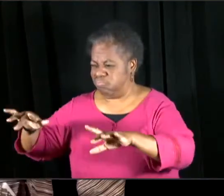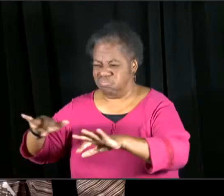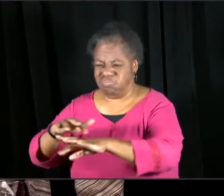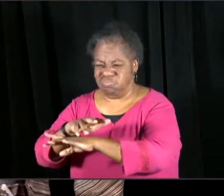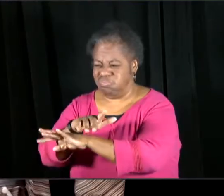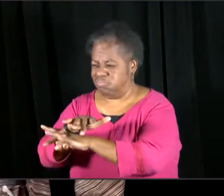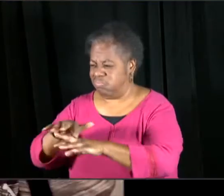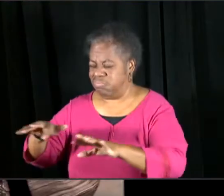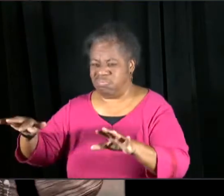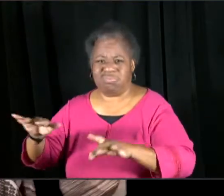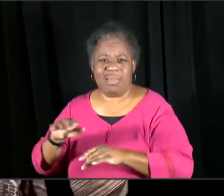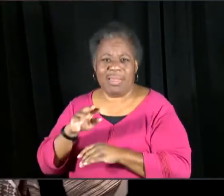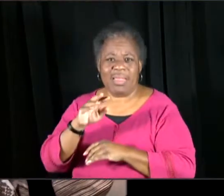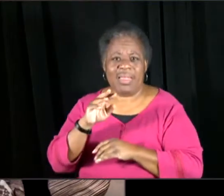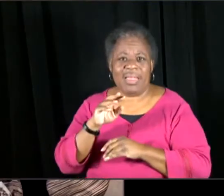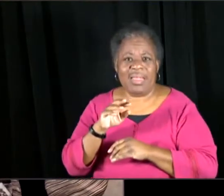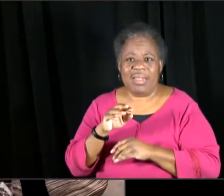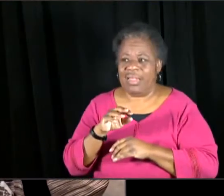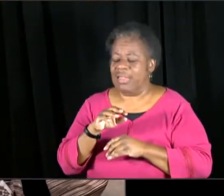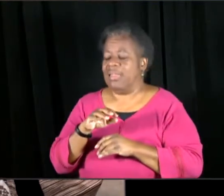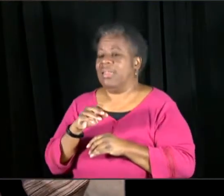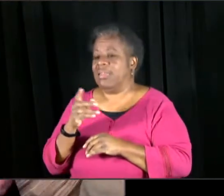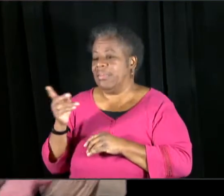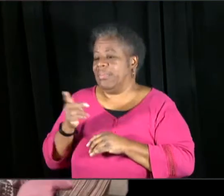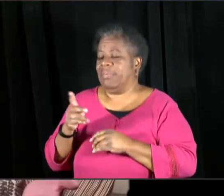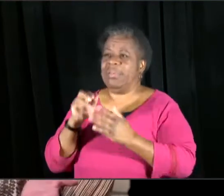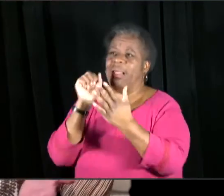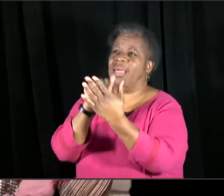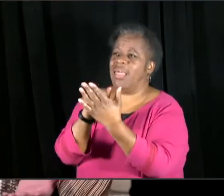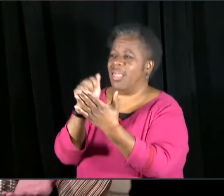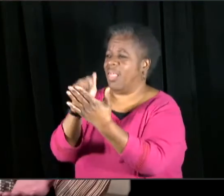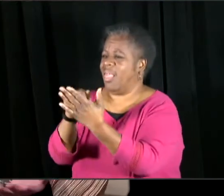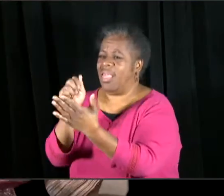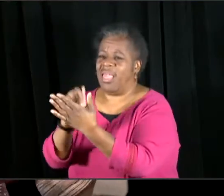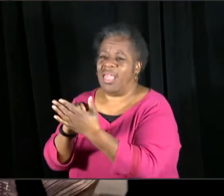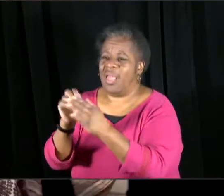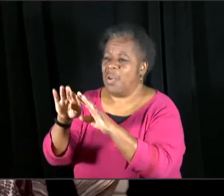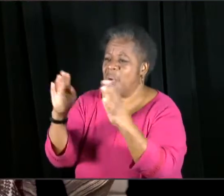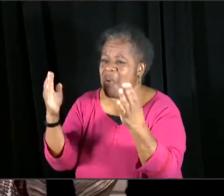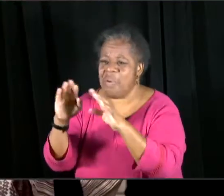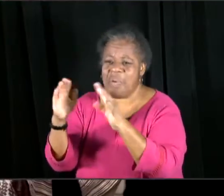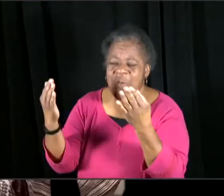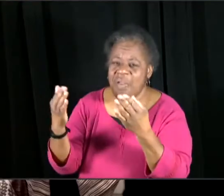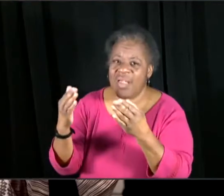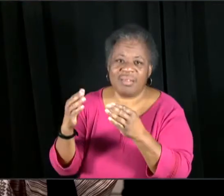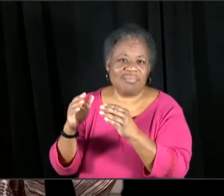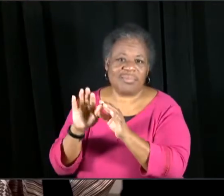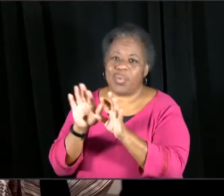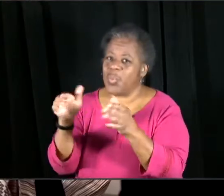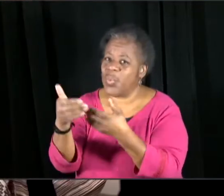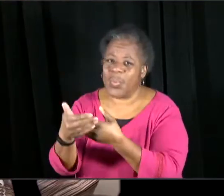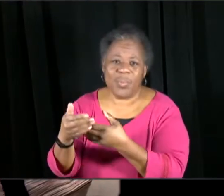on doors, the only lodging they could find was a dirt floor with some animals around.